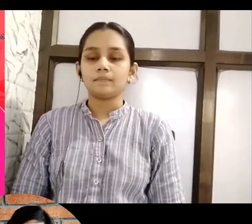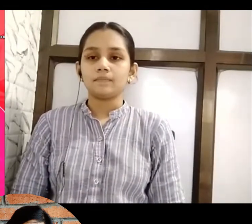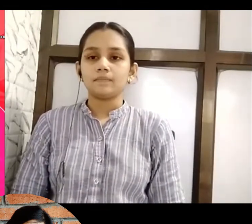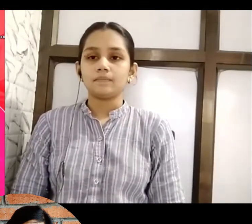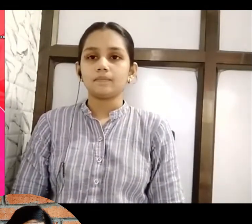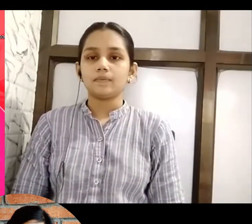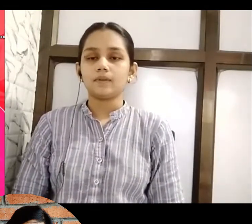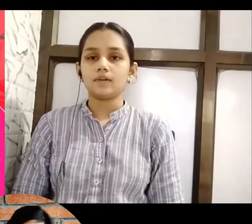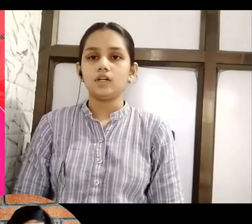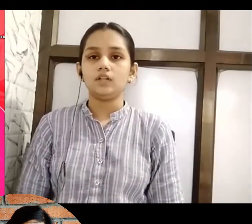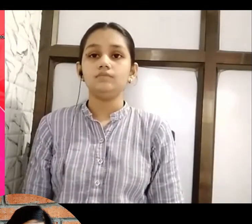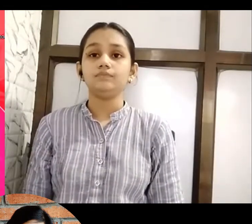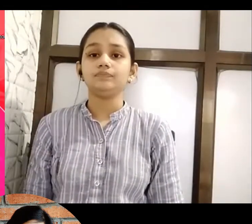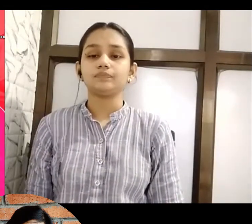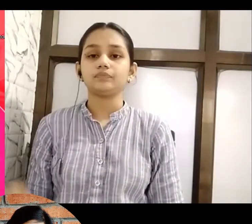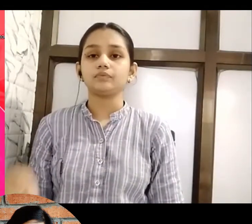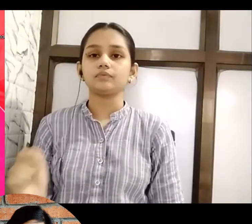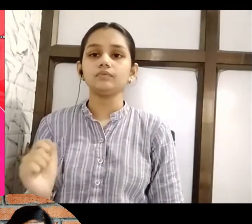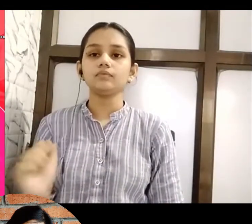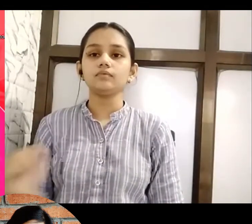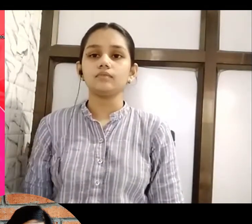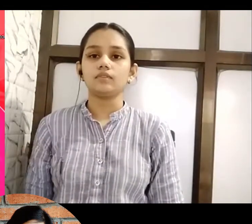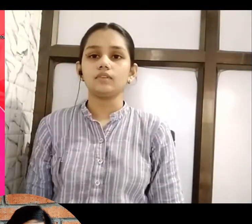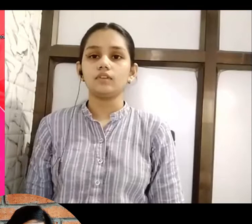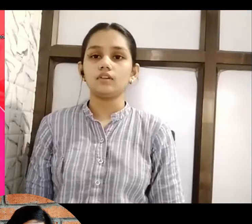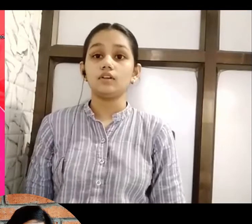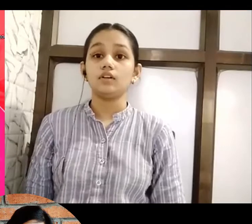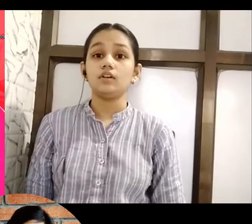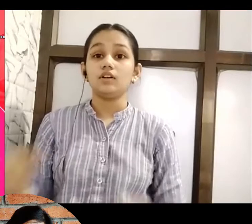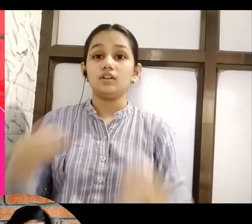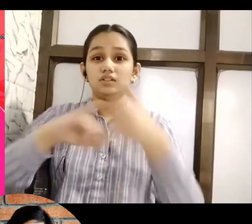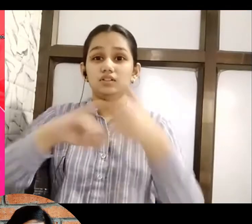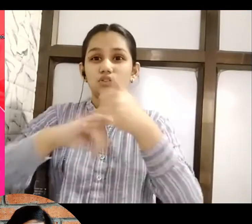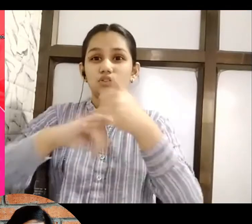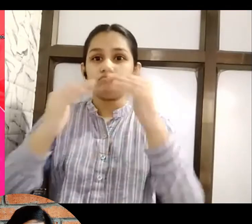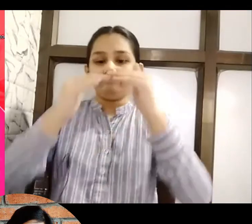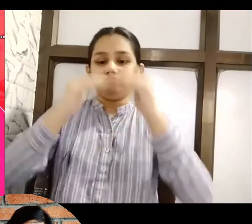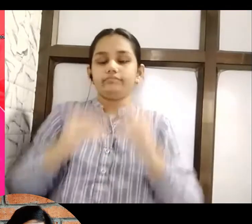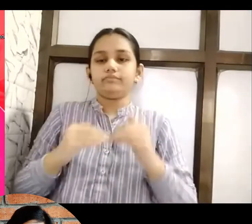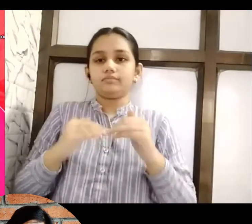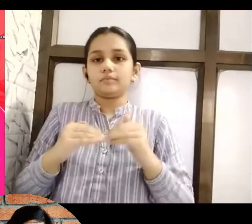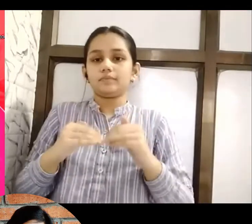Correct? So if I go to the shape, yeah, below the shape, you will see.